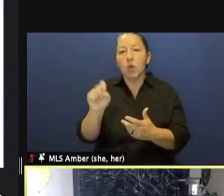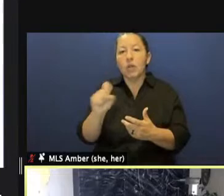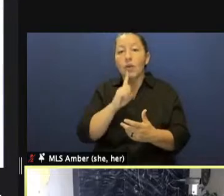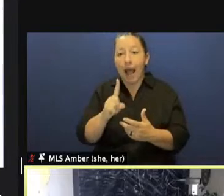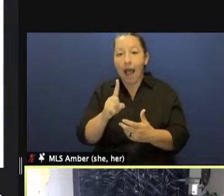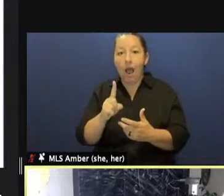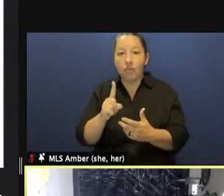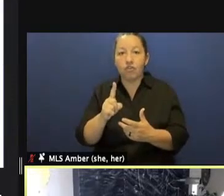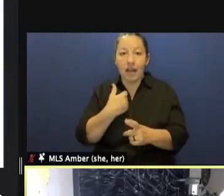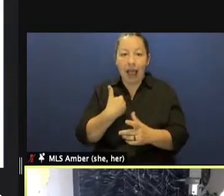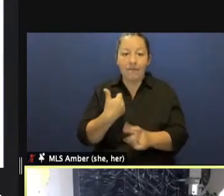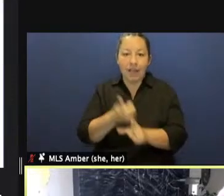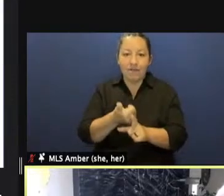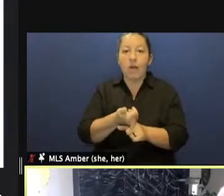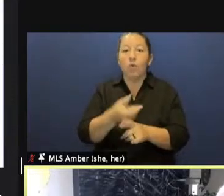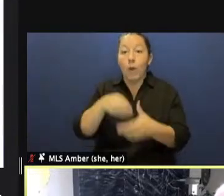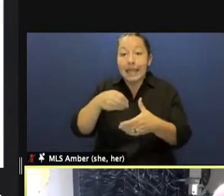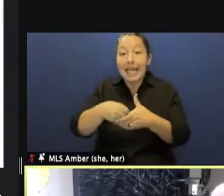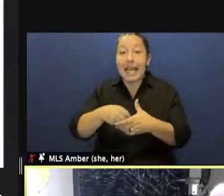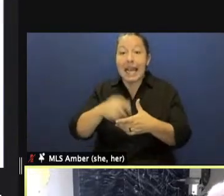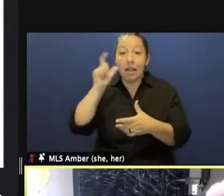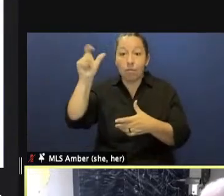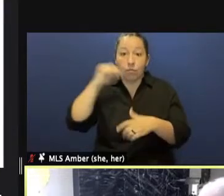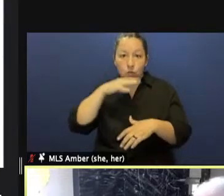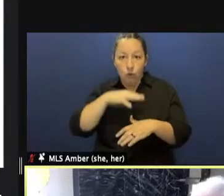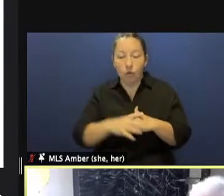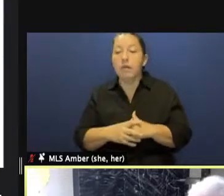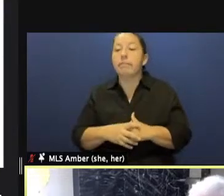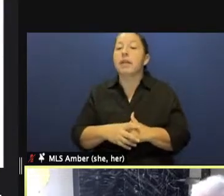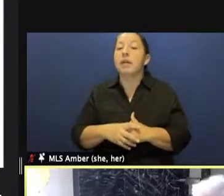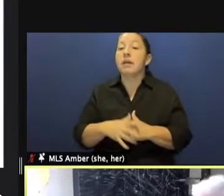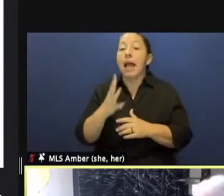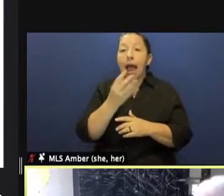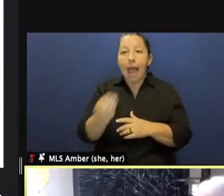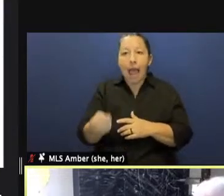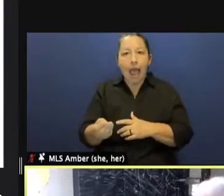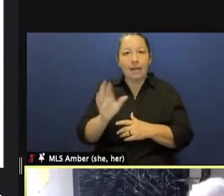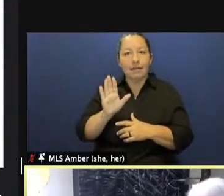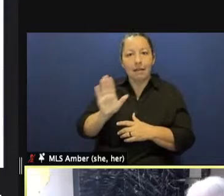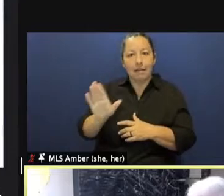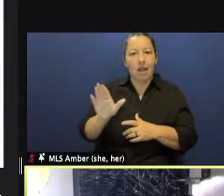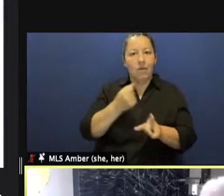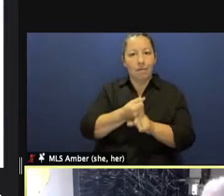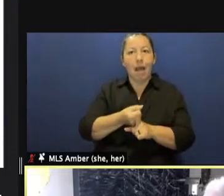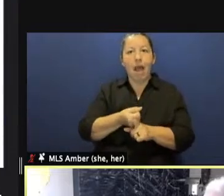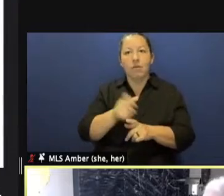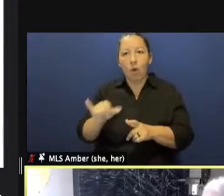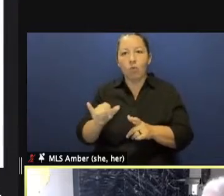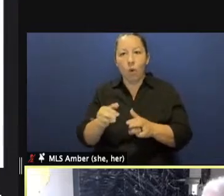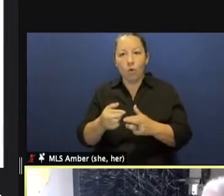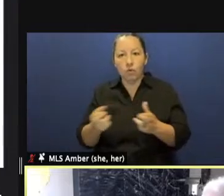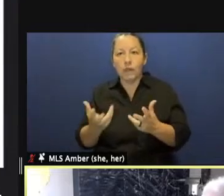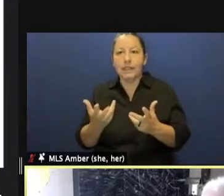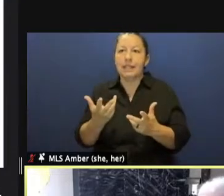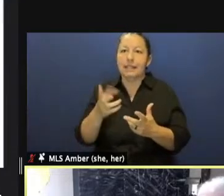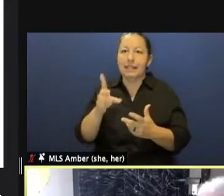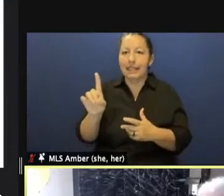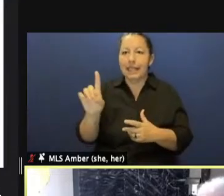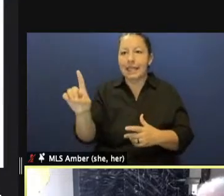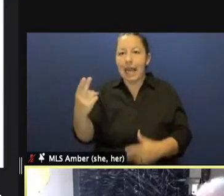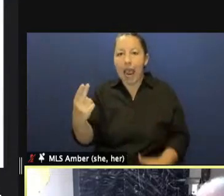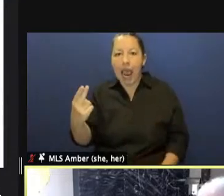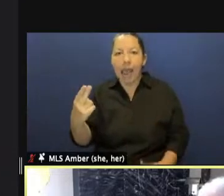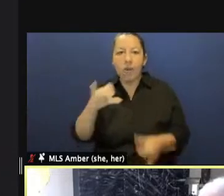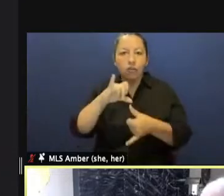regolith, and also individual fingerprints of their sources, such as the DDH measurements and the